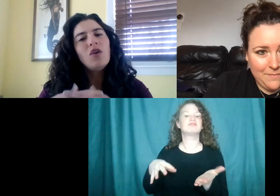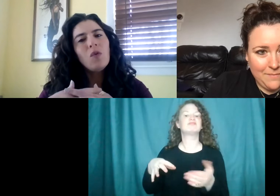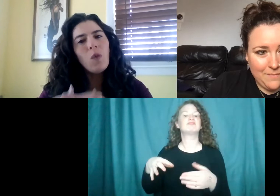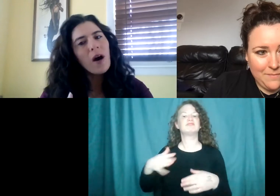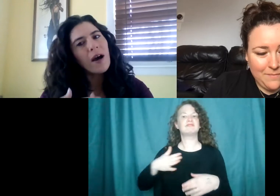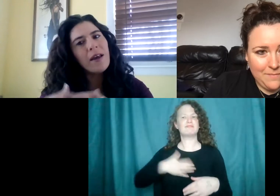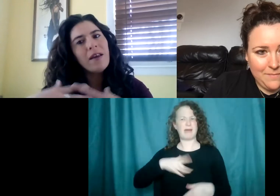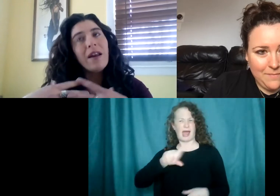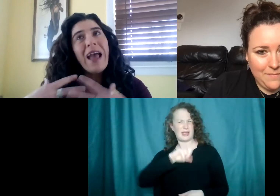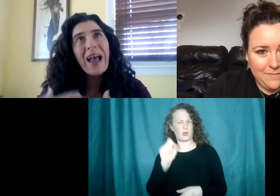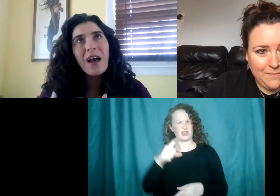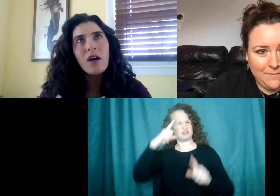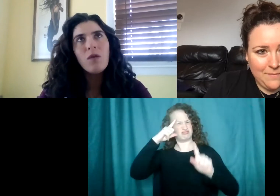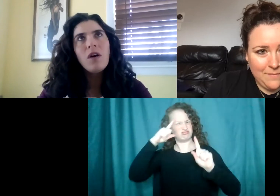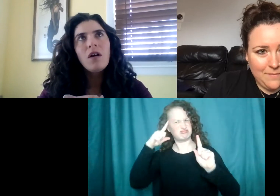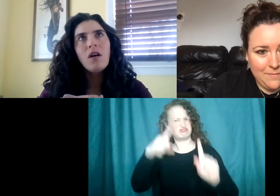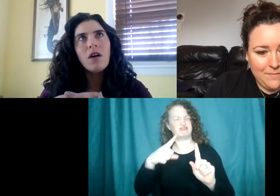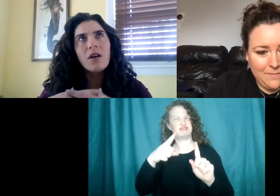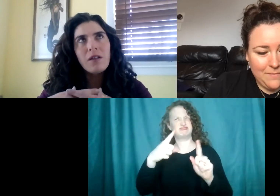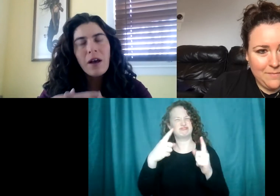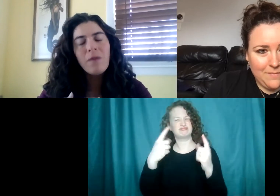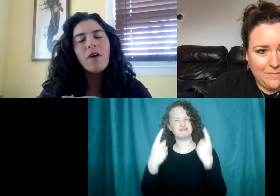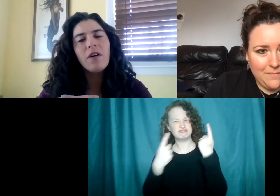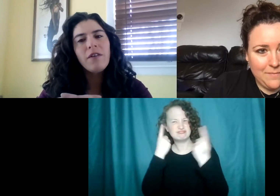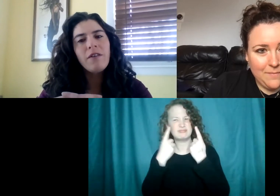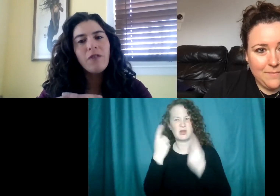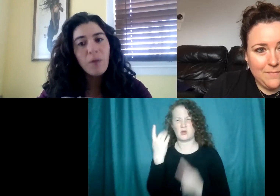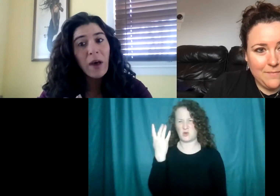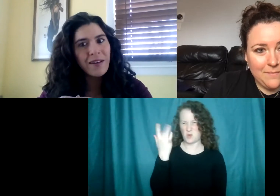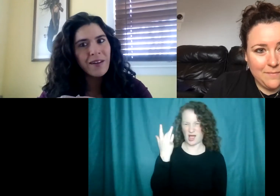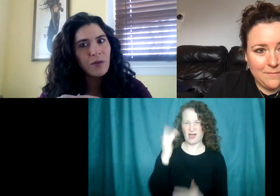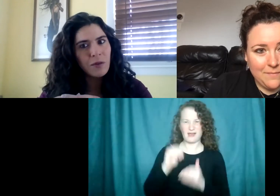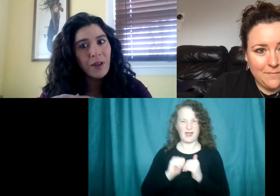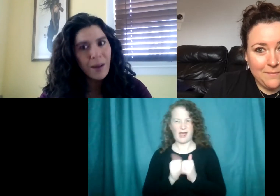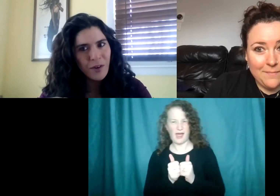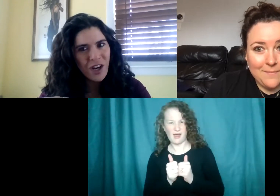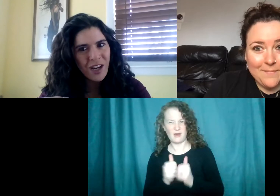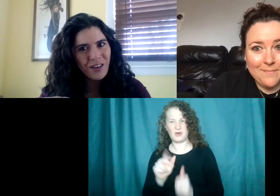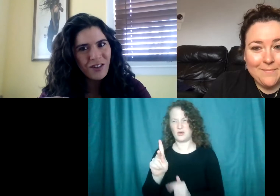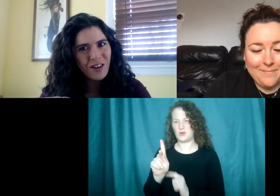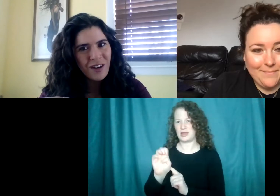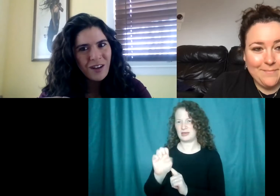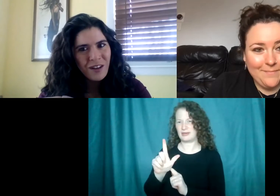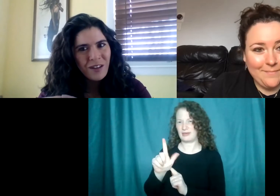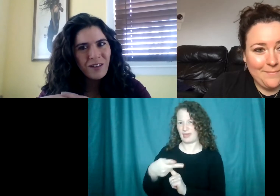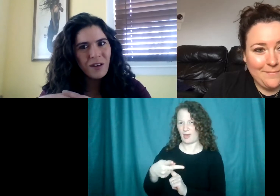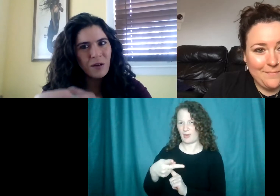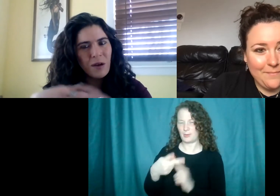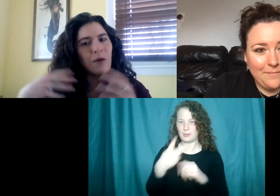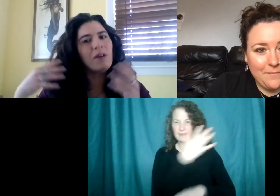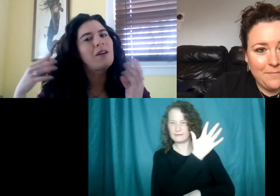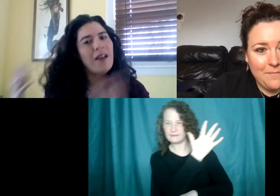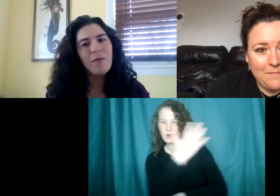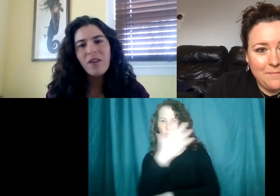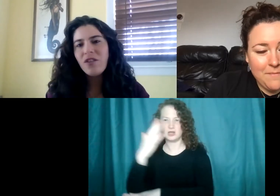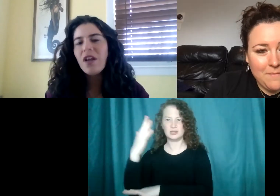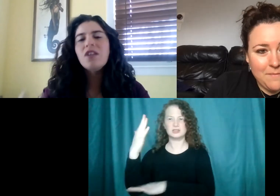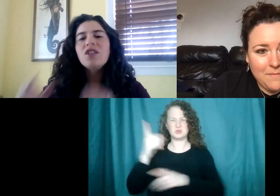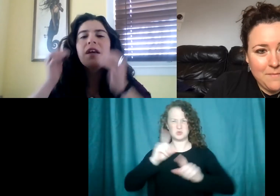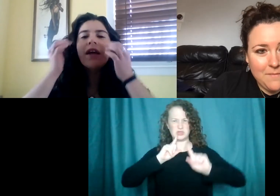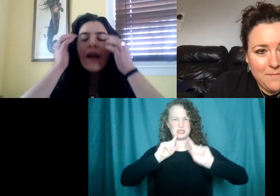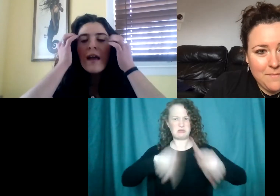question, why and how are kelp forests responding to climate change? So our climate